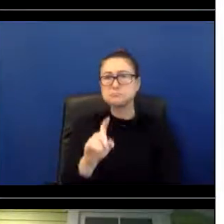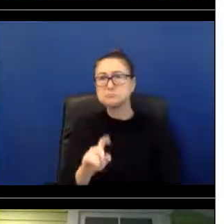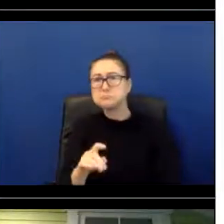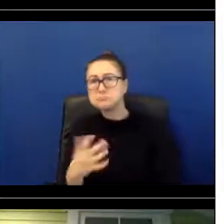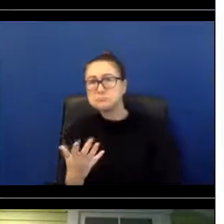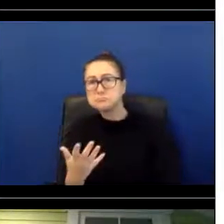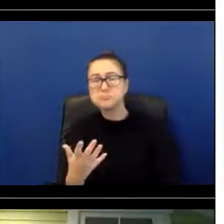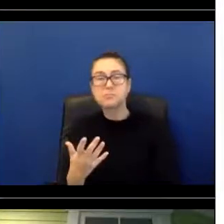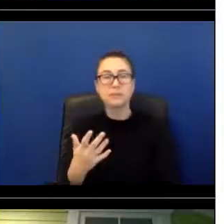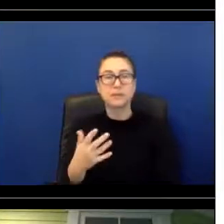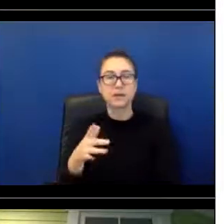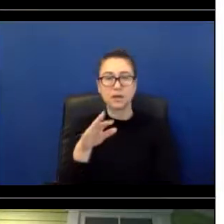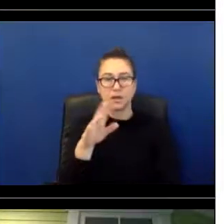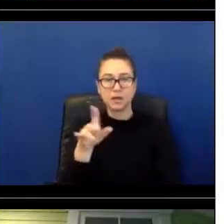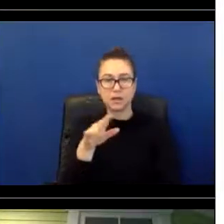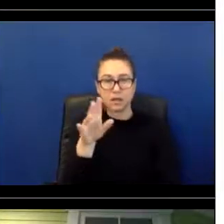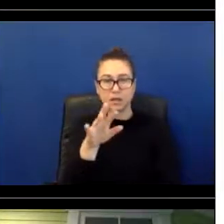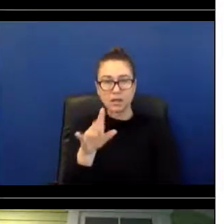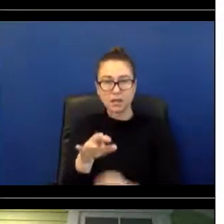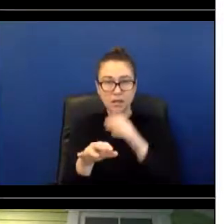I want to